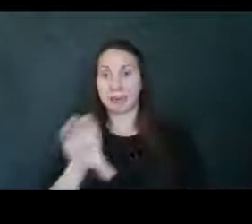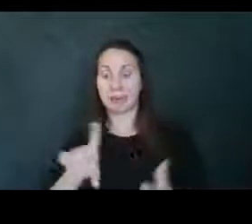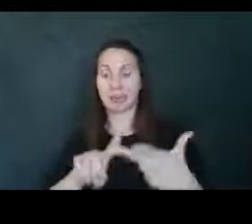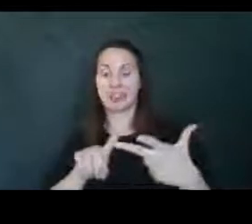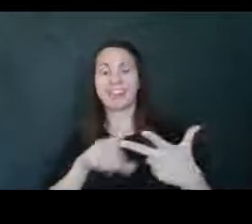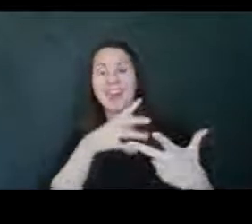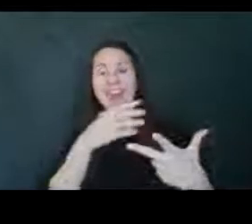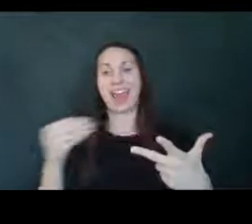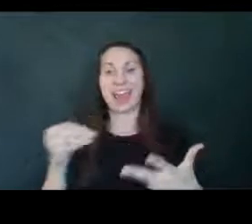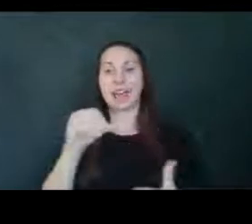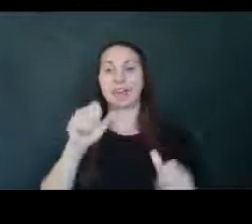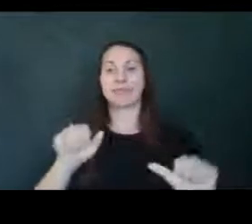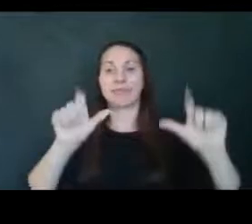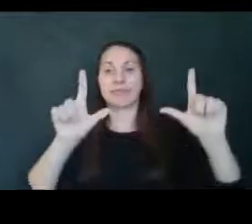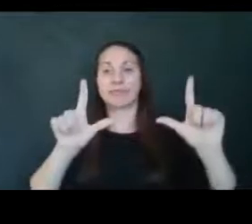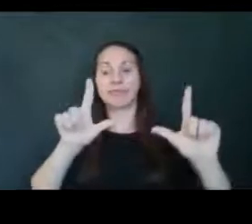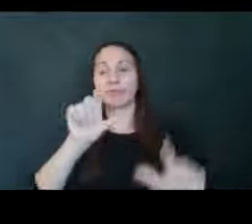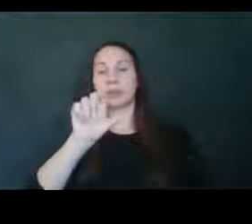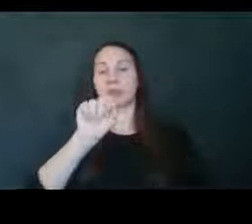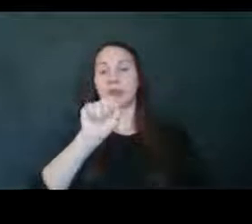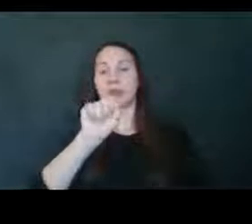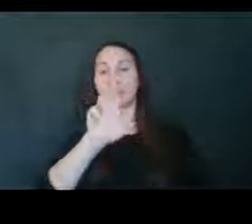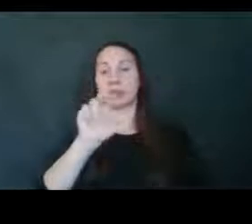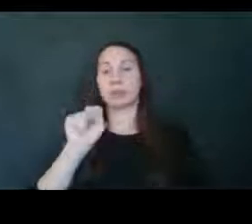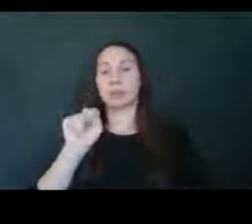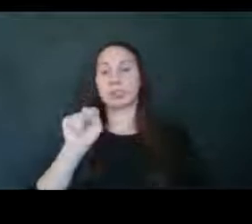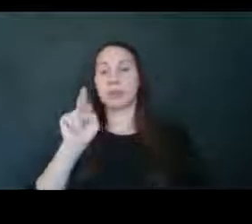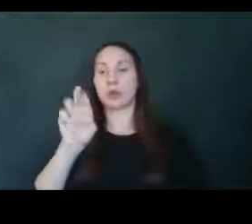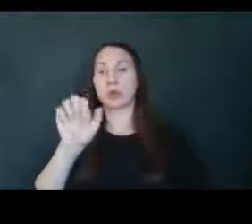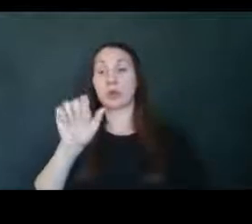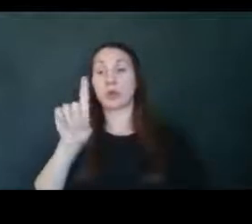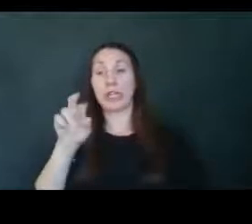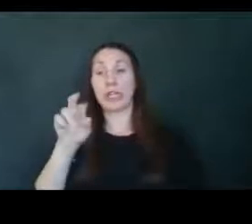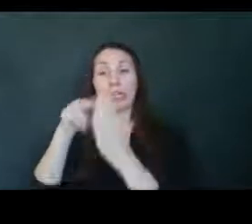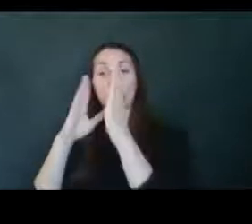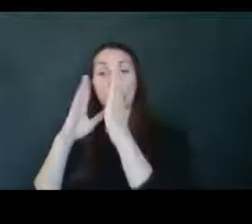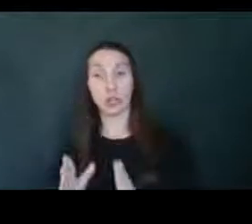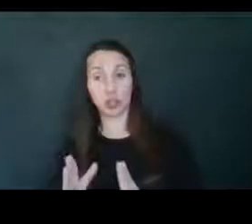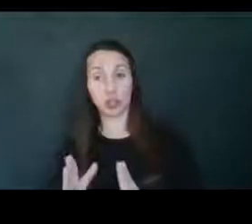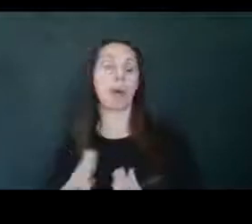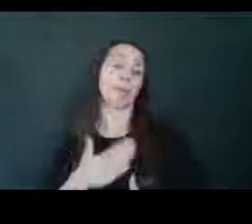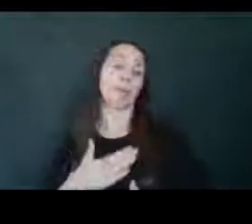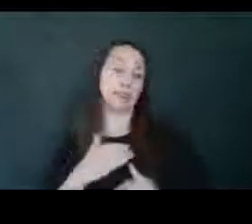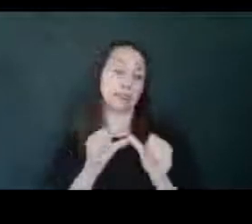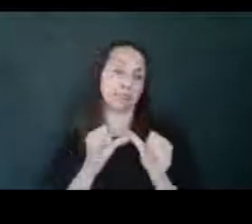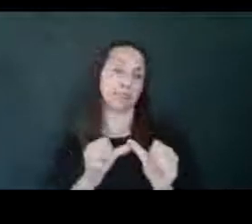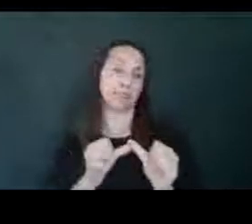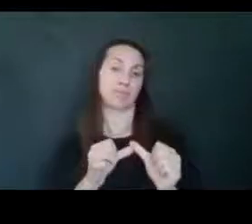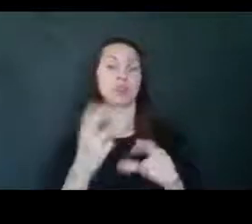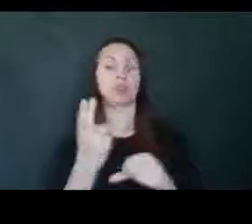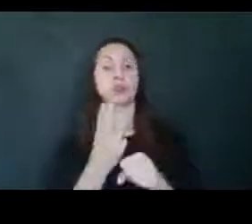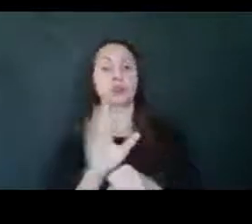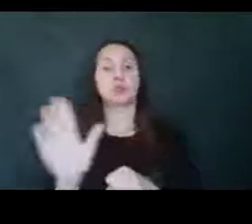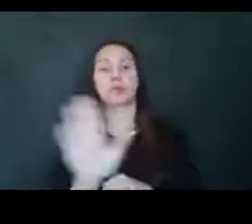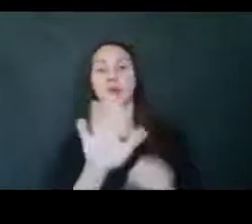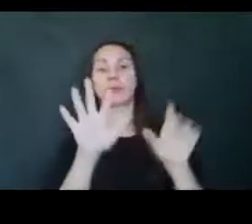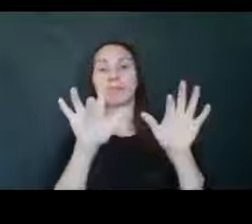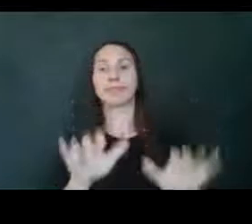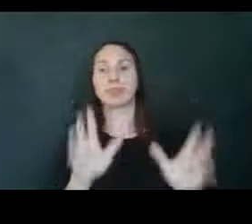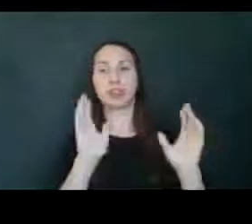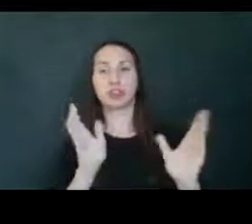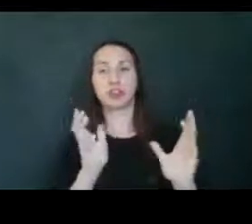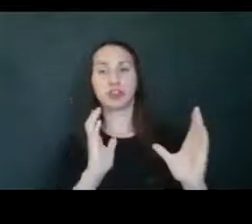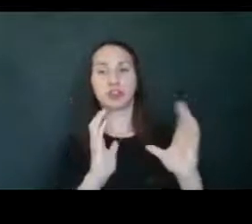an ongoing contact with us via the chat and the question and answer functions as we eagerly anticipate